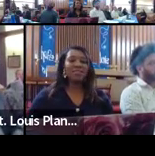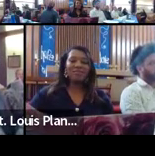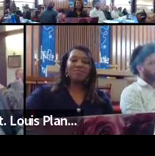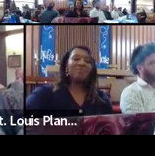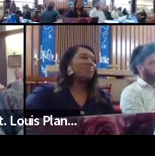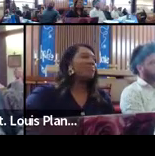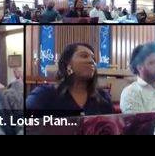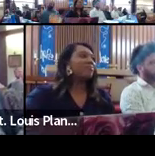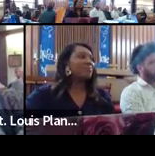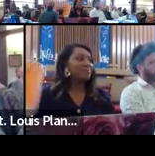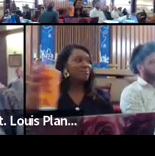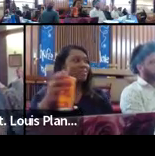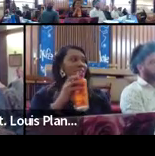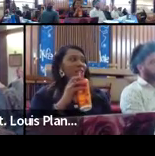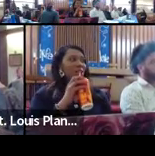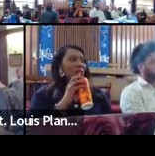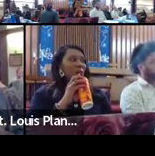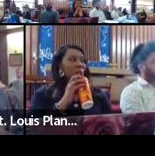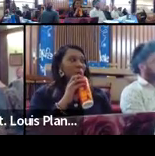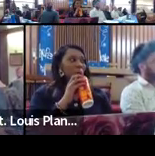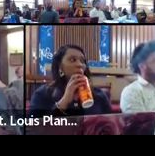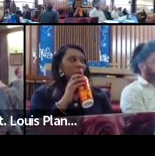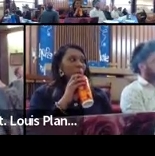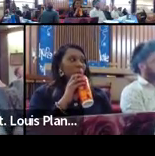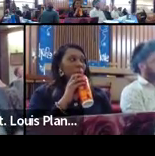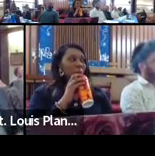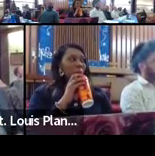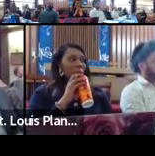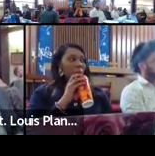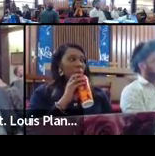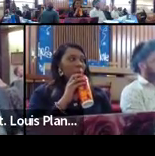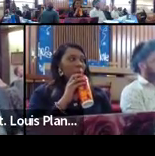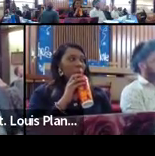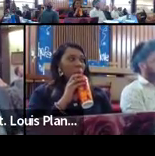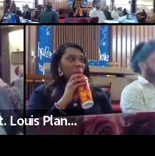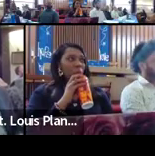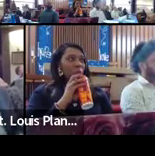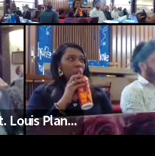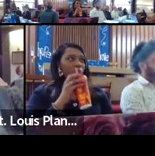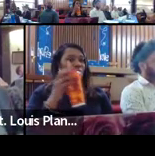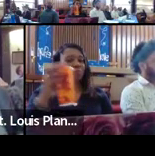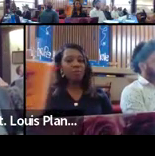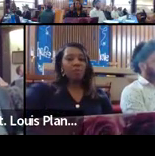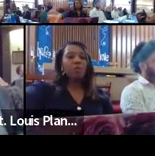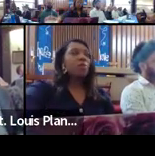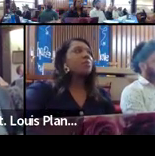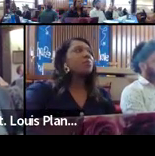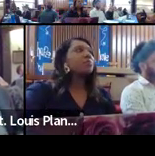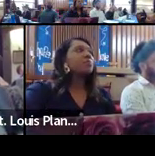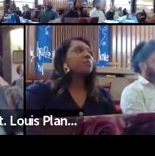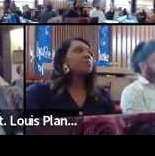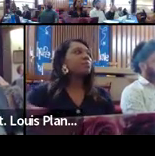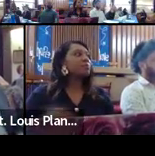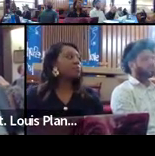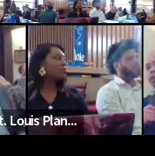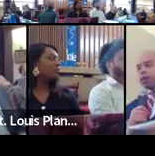And then we have the May 16th coordinating and FPO. So there's been a number of items in the planning process where